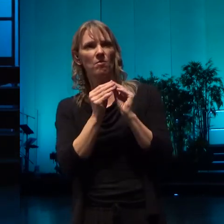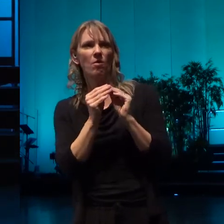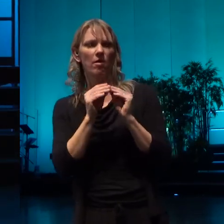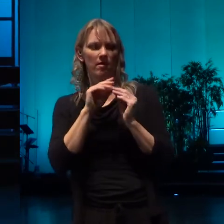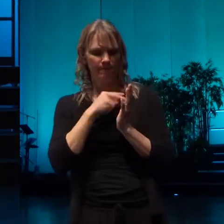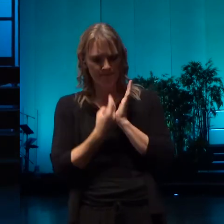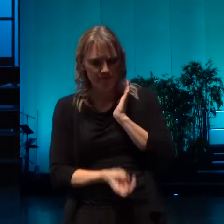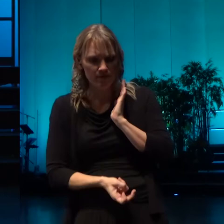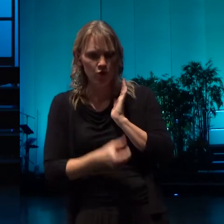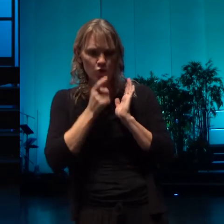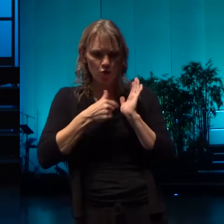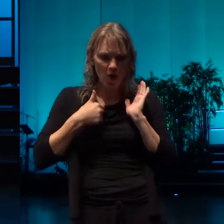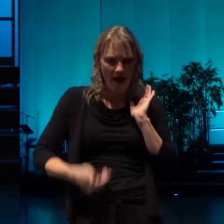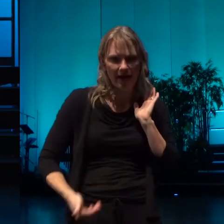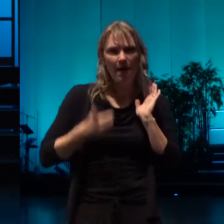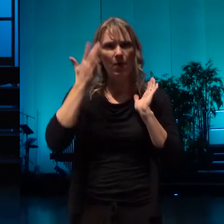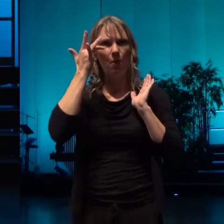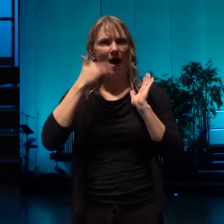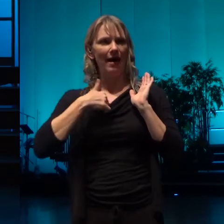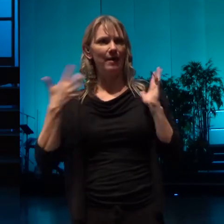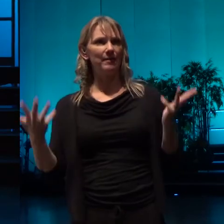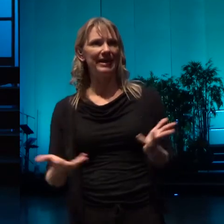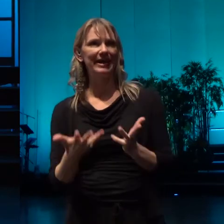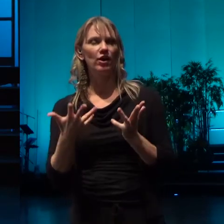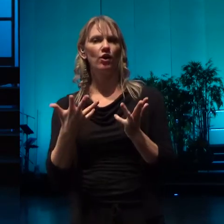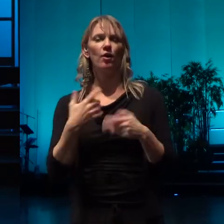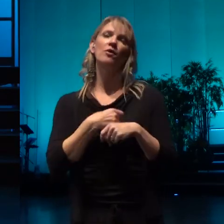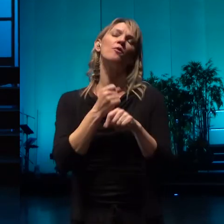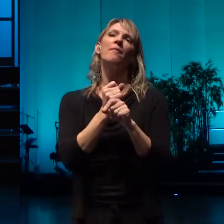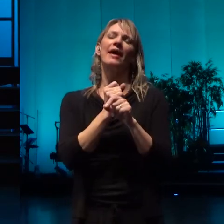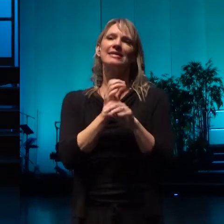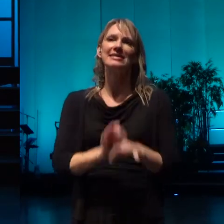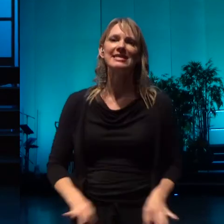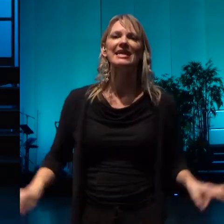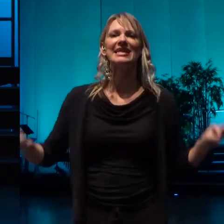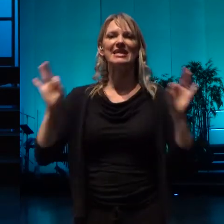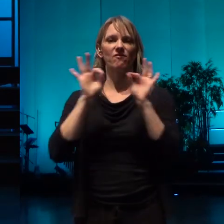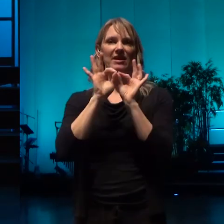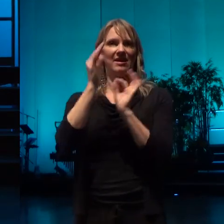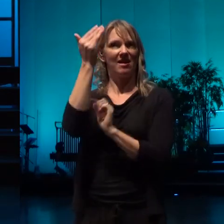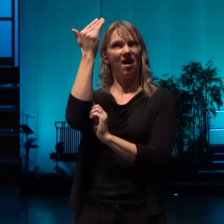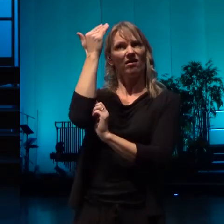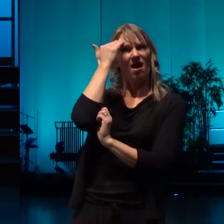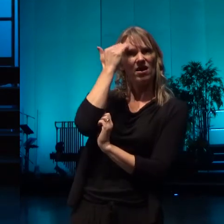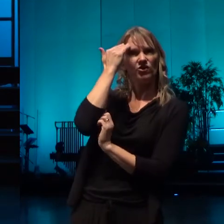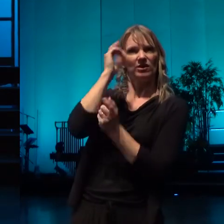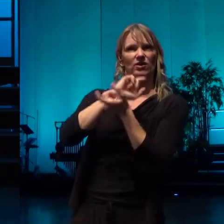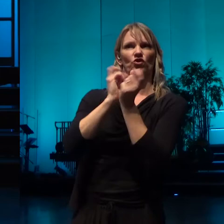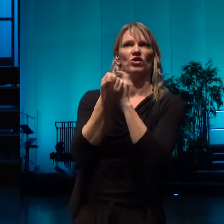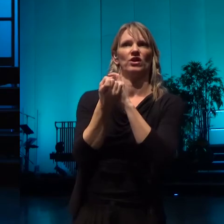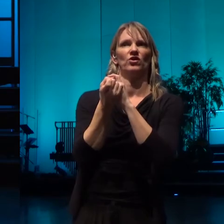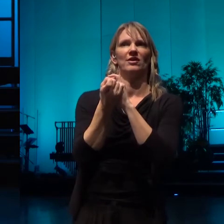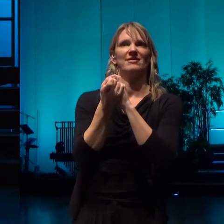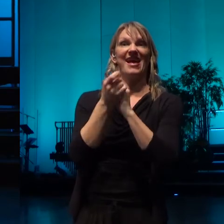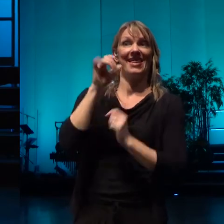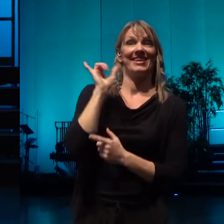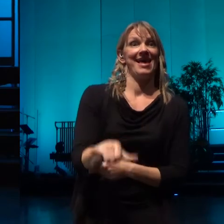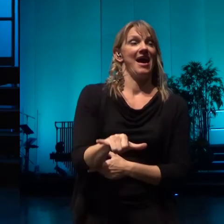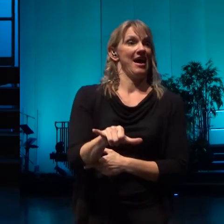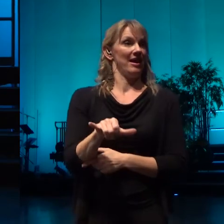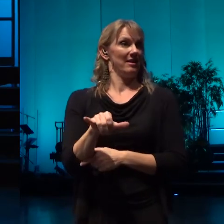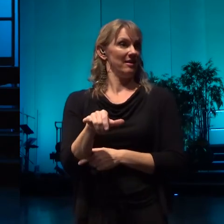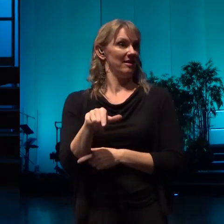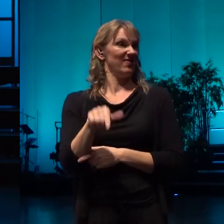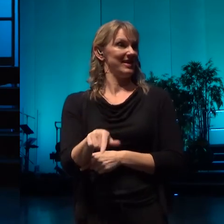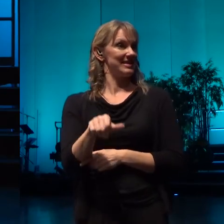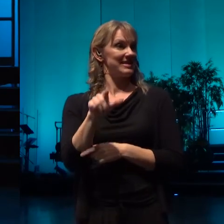I'm here, to make significant conscious changes. And that's what this Adventures in Faith this year